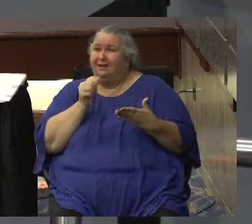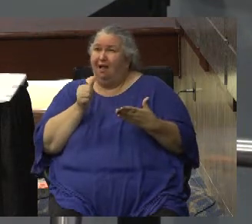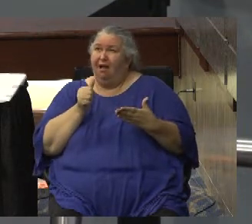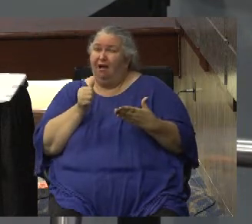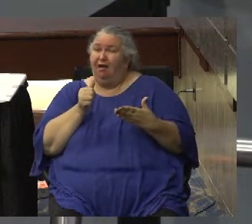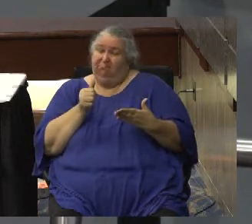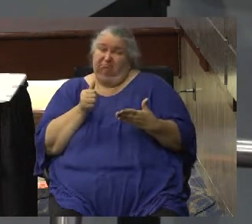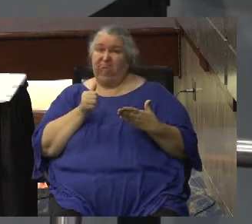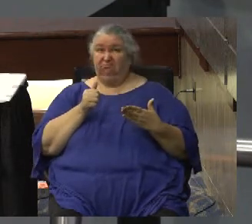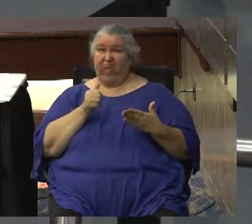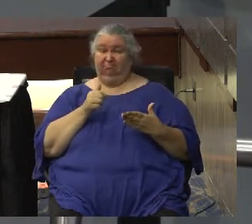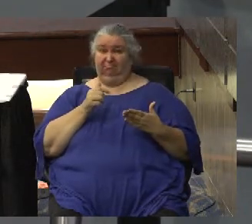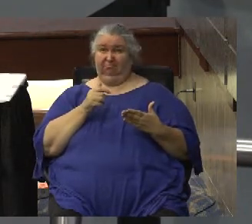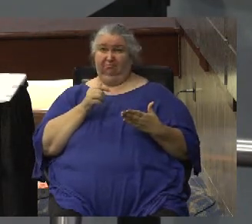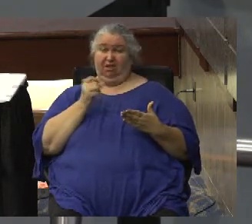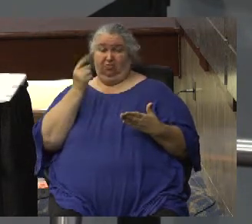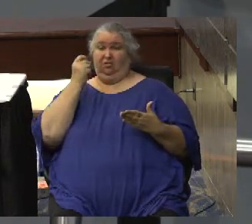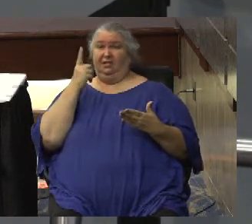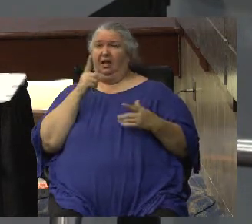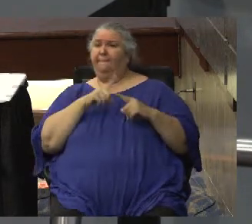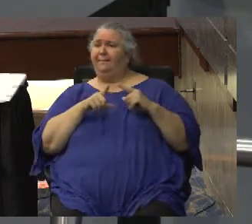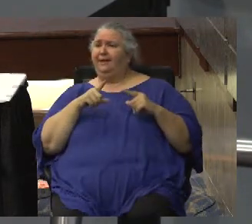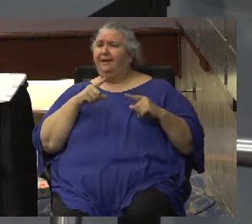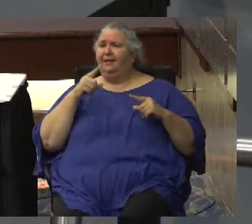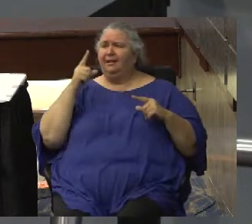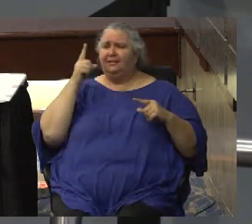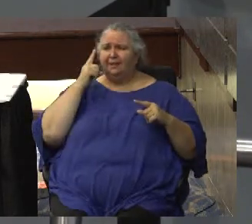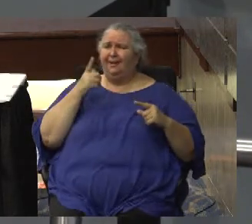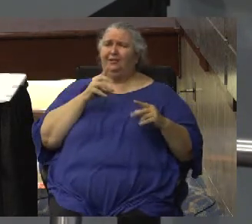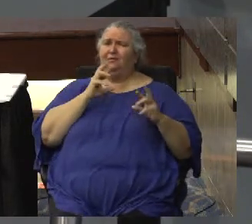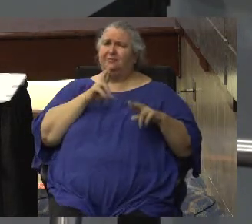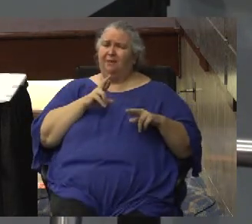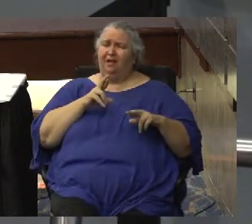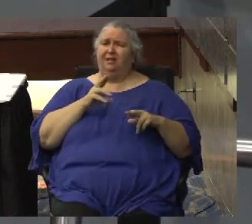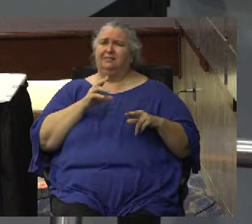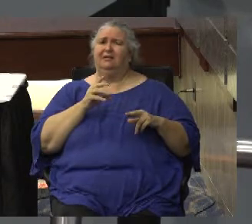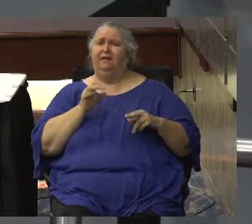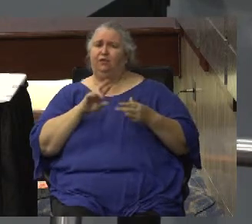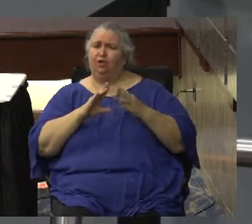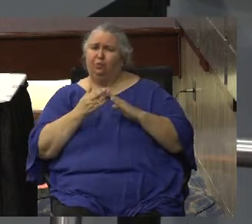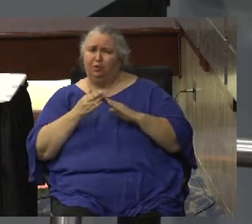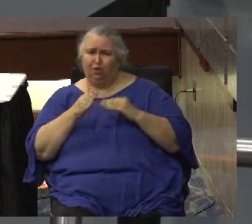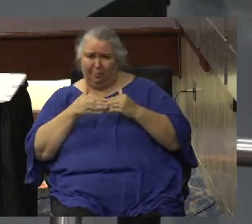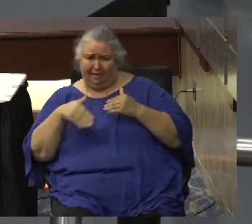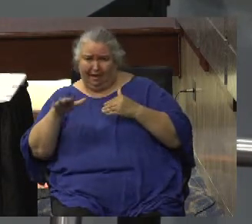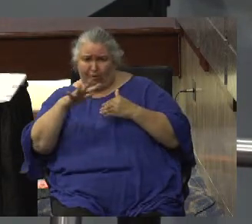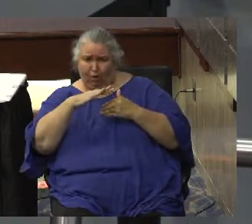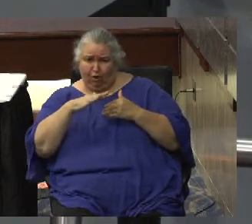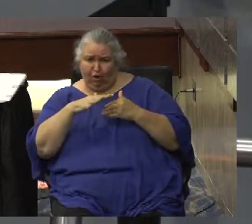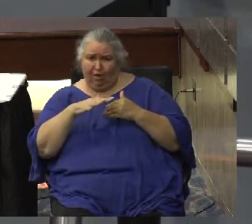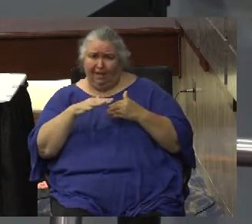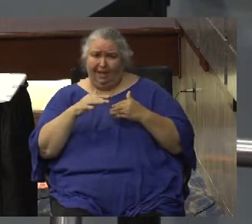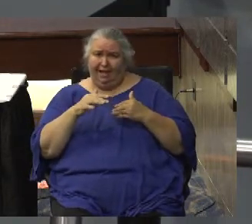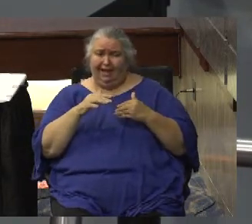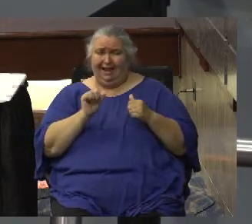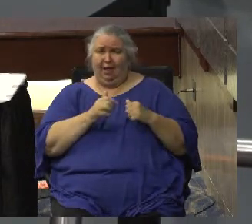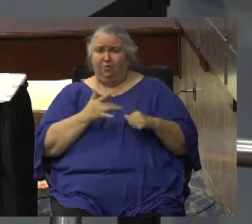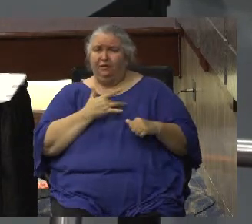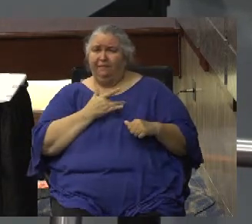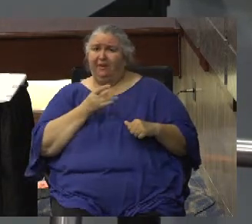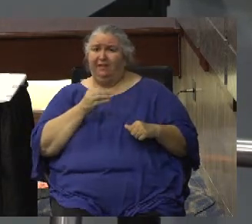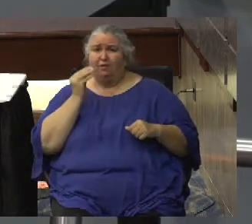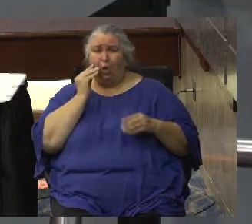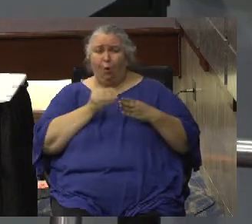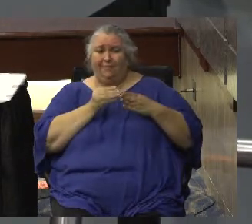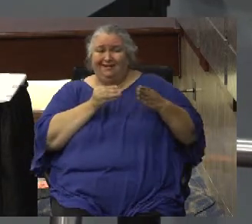big issue, but think about the friendships, bonds, and feelings and community that you have in your own neighborhoods, and think, how you would feel if the home next